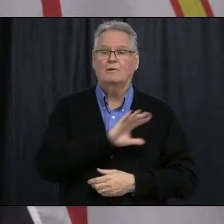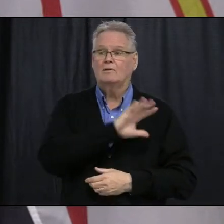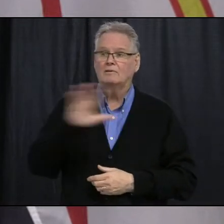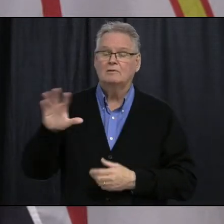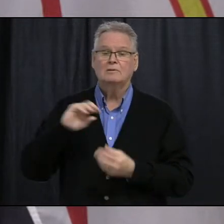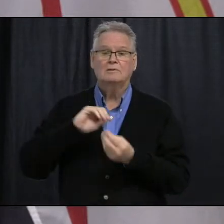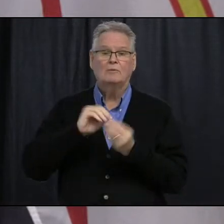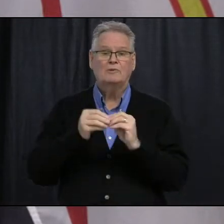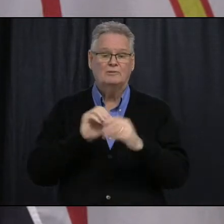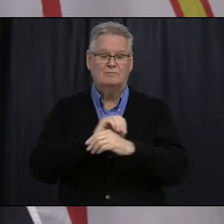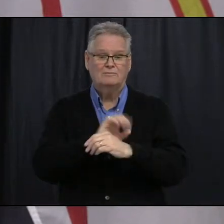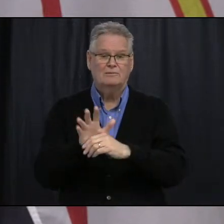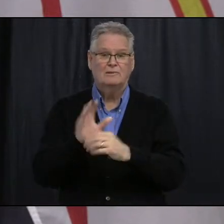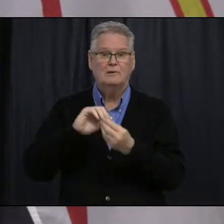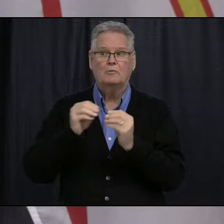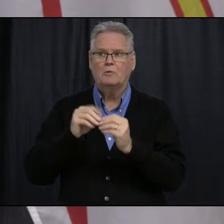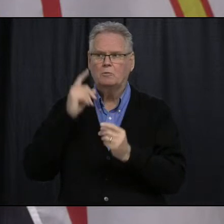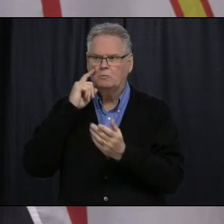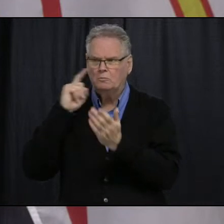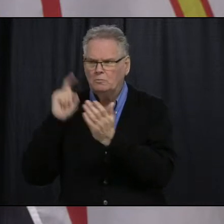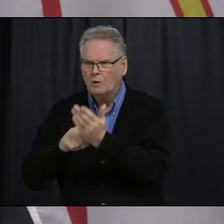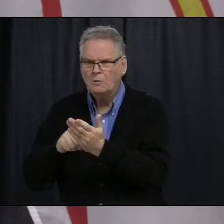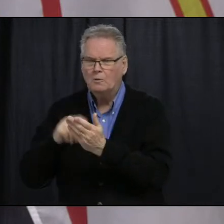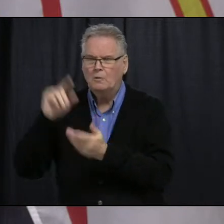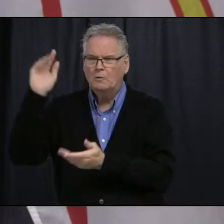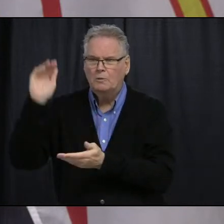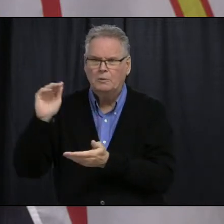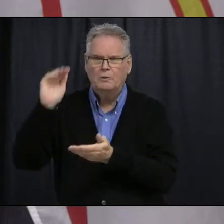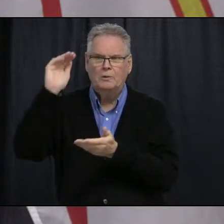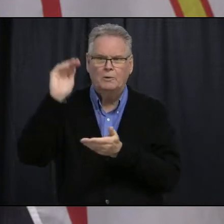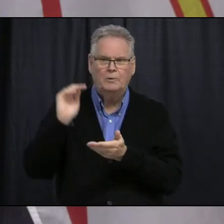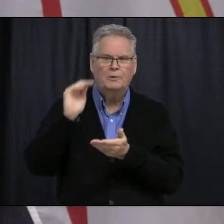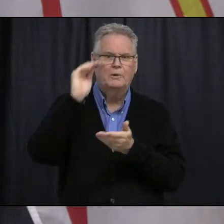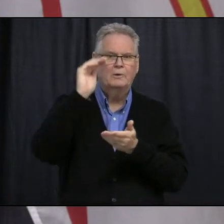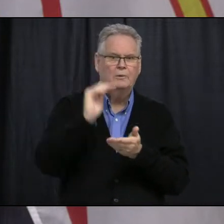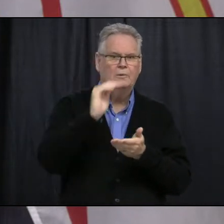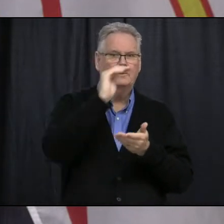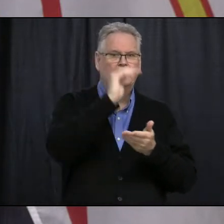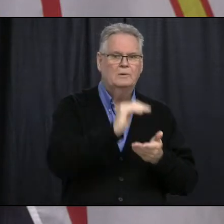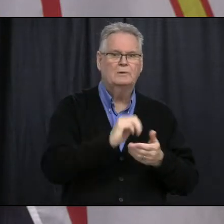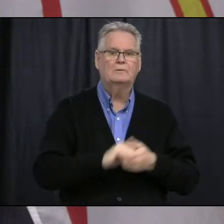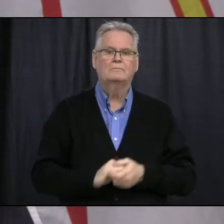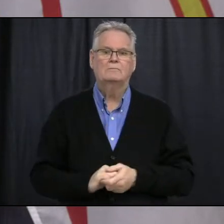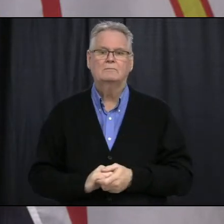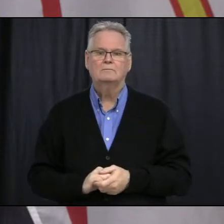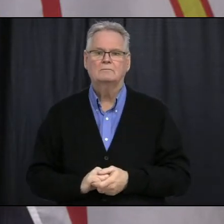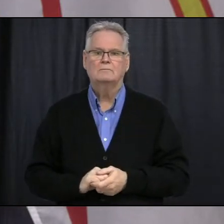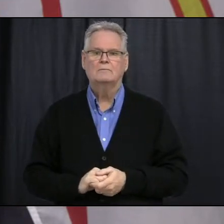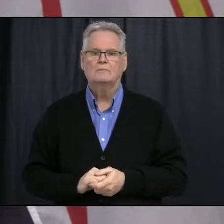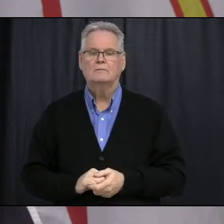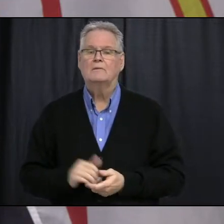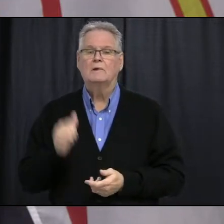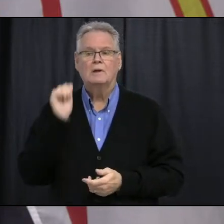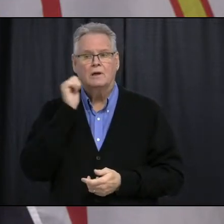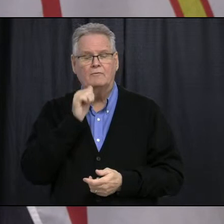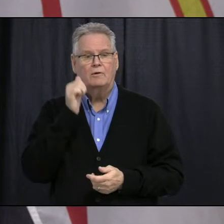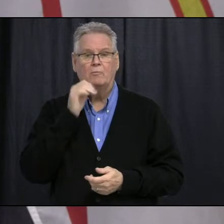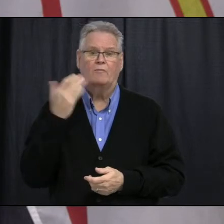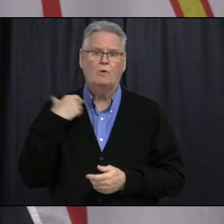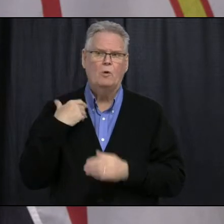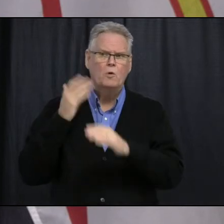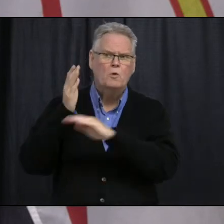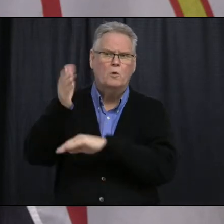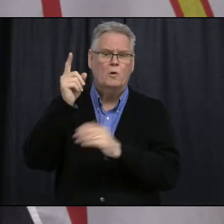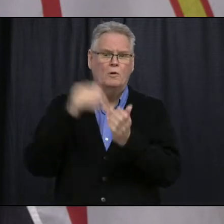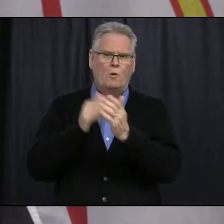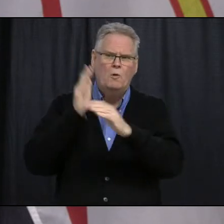1,000 new cases being reported daily in Canada, which is tremendous progress. All indications are that the third wave is subsiding,